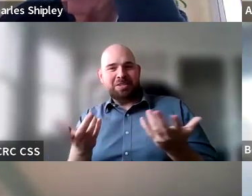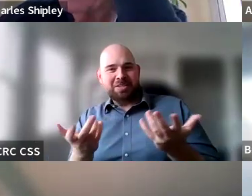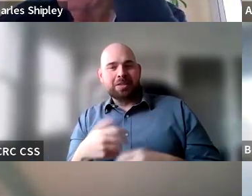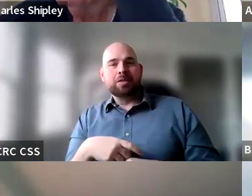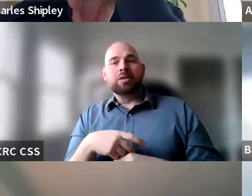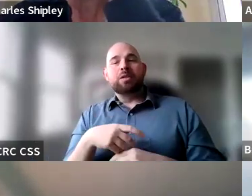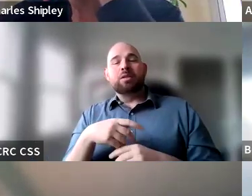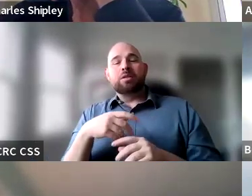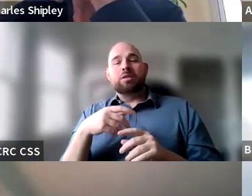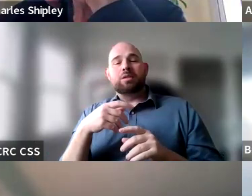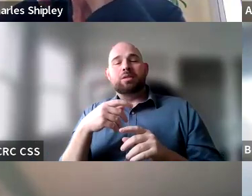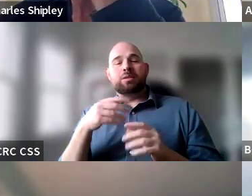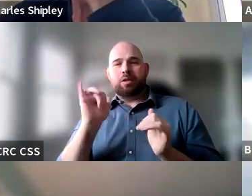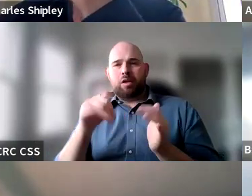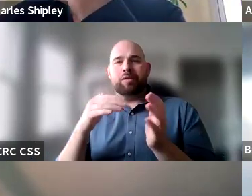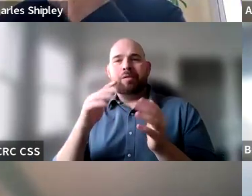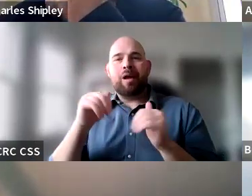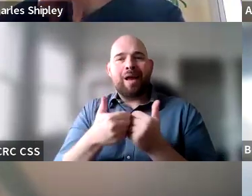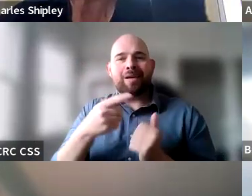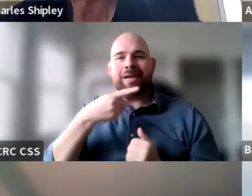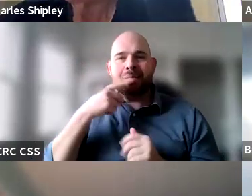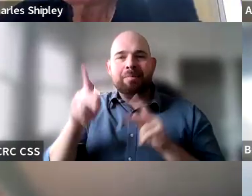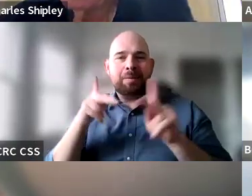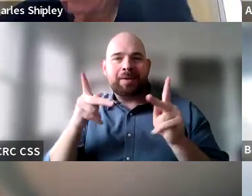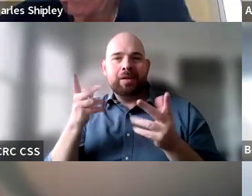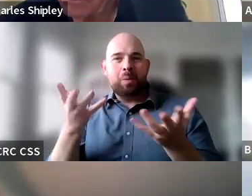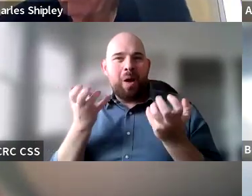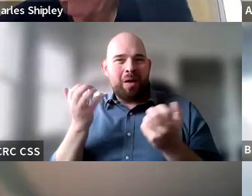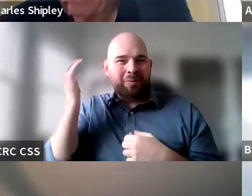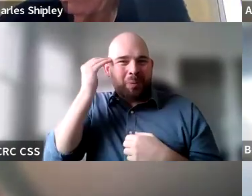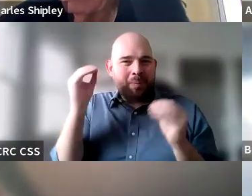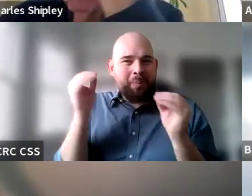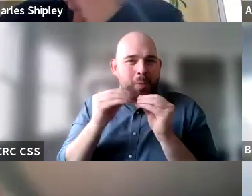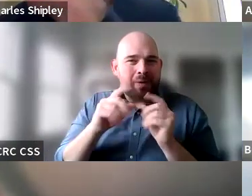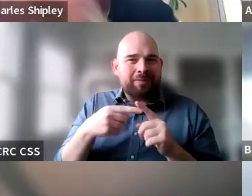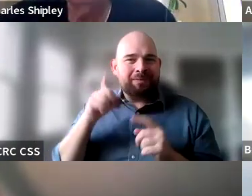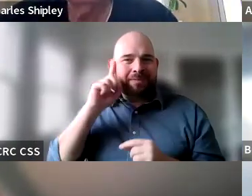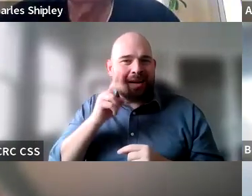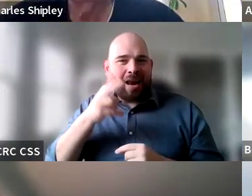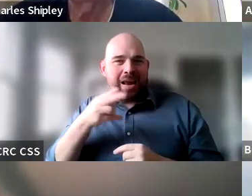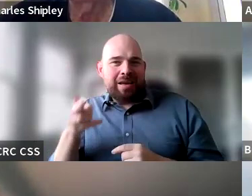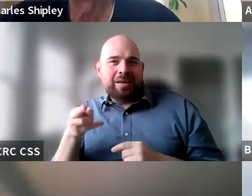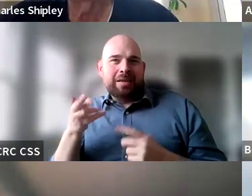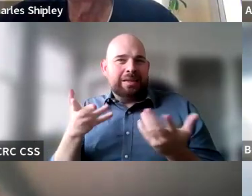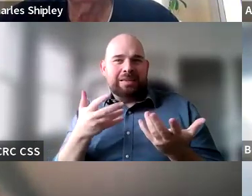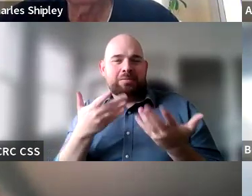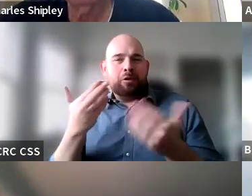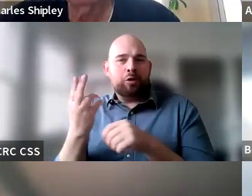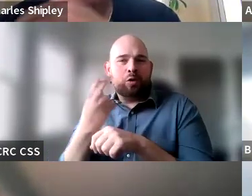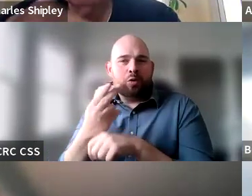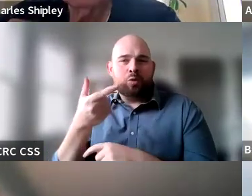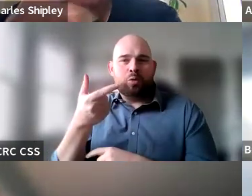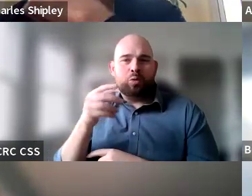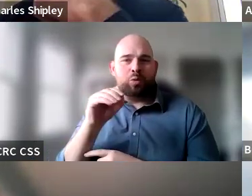And now you've seen multiple questions that have been asked specifically about deaf and hard of hearing people. And this is what